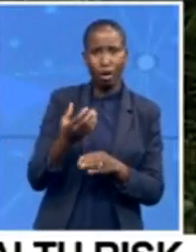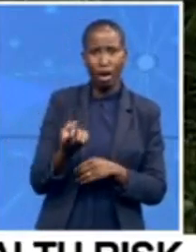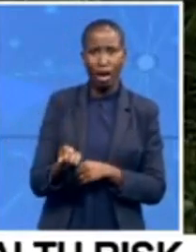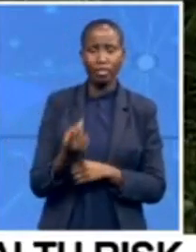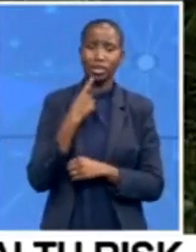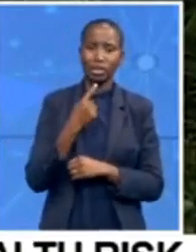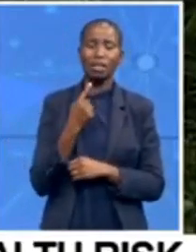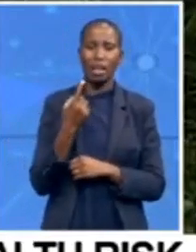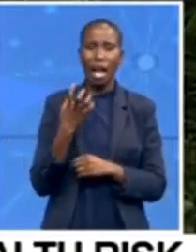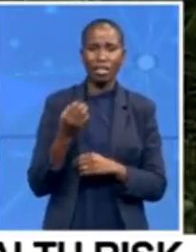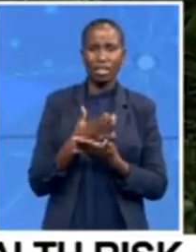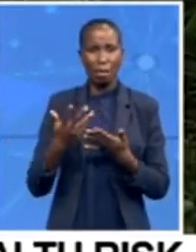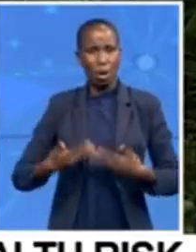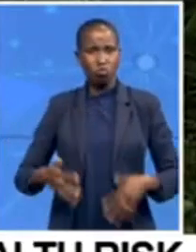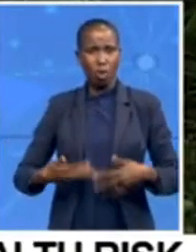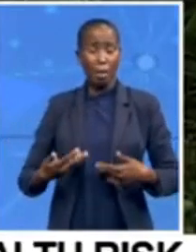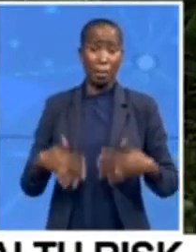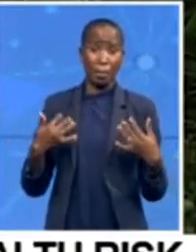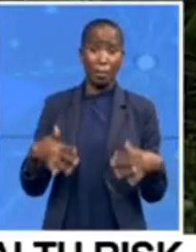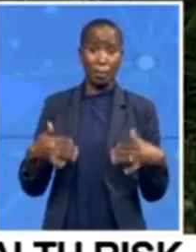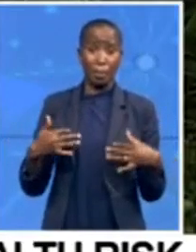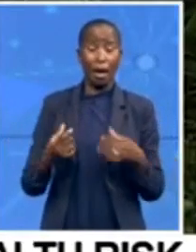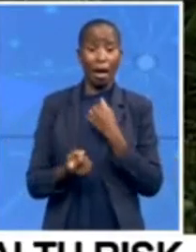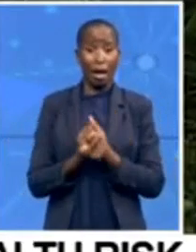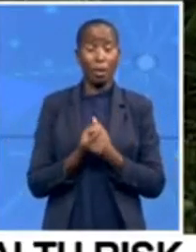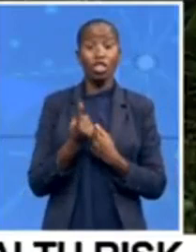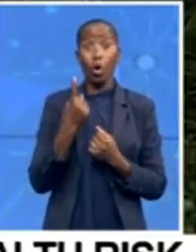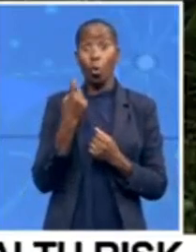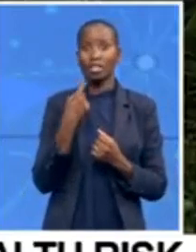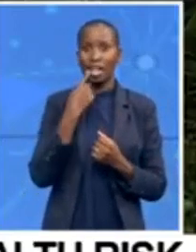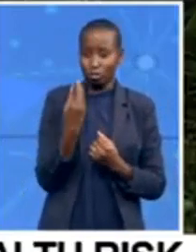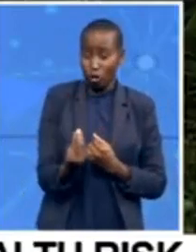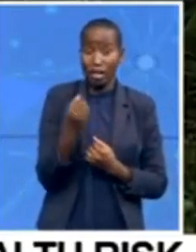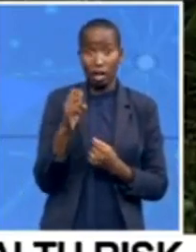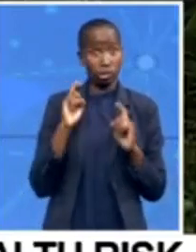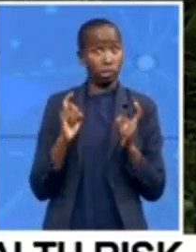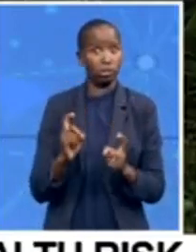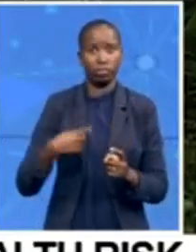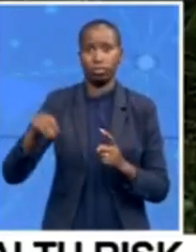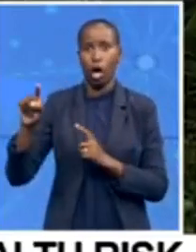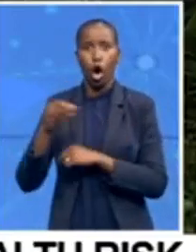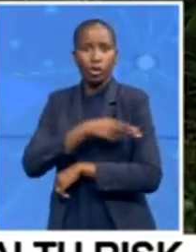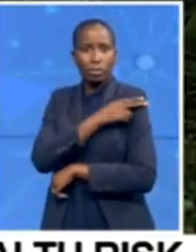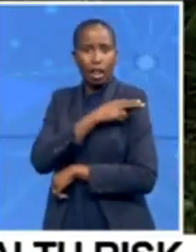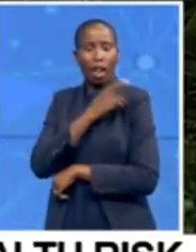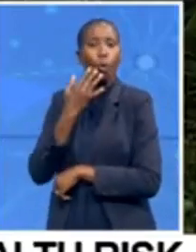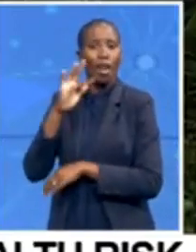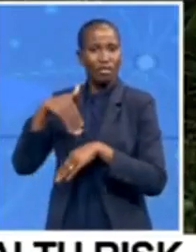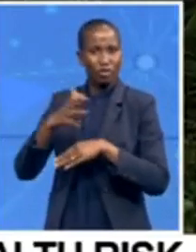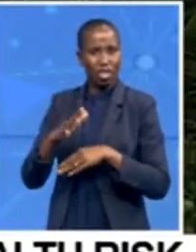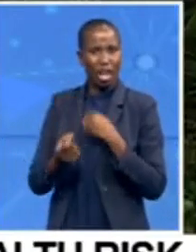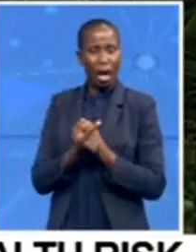to actually take a child to hospital right after drinking water because of stomach cramps, diarrhea and all.